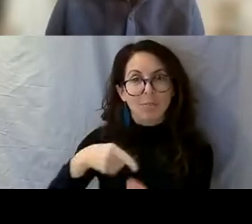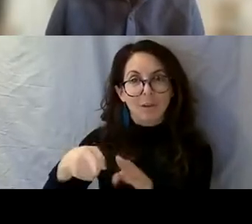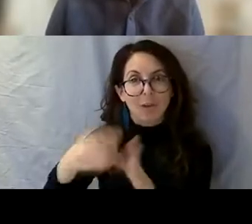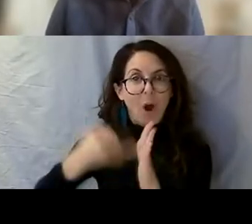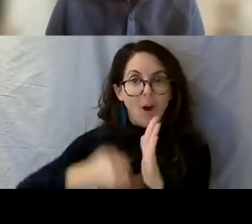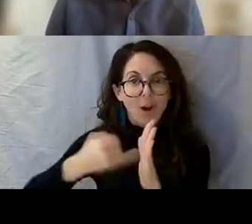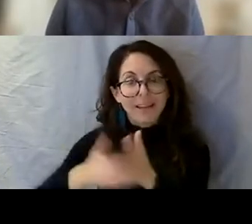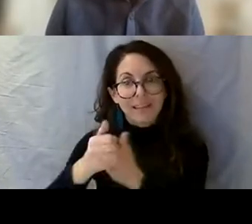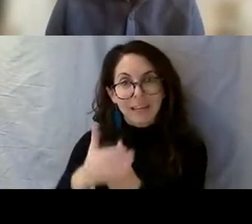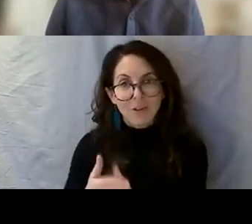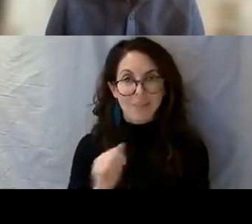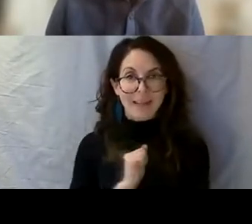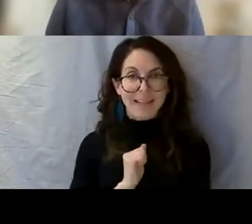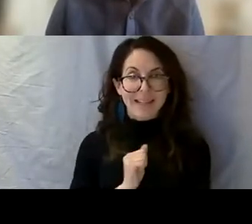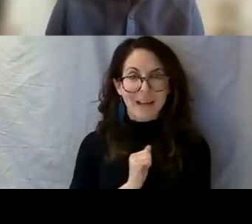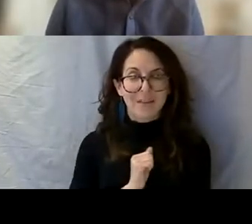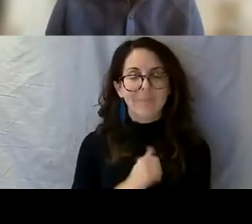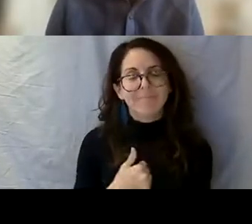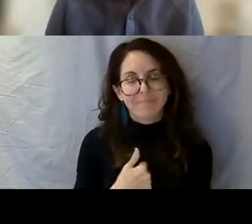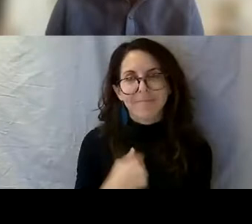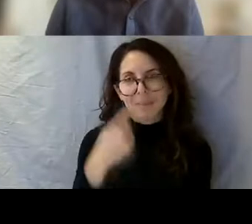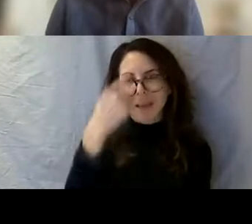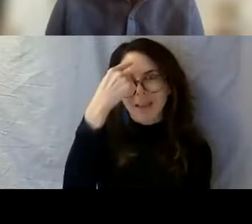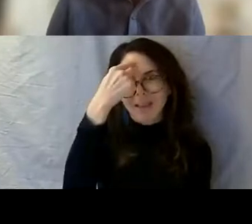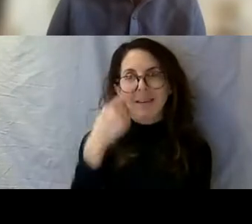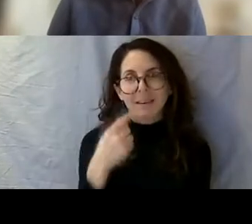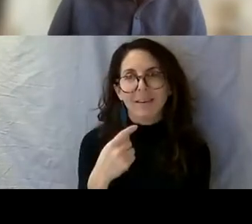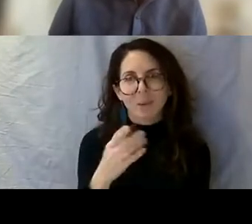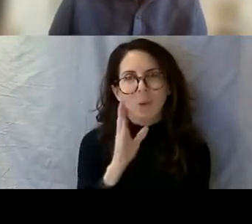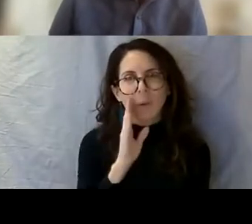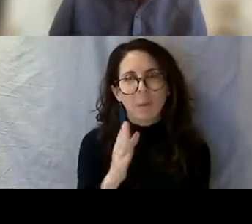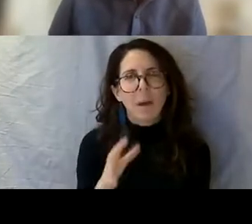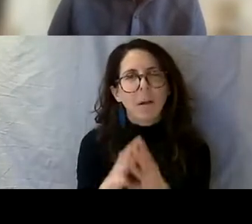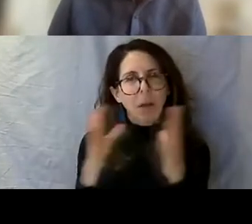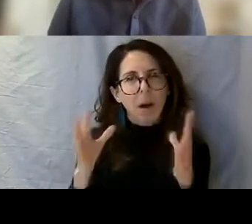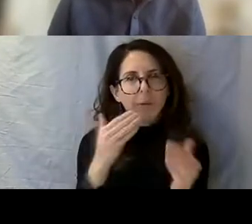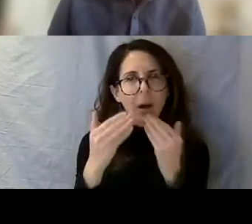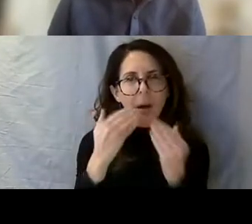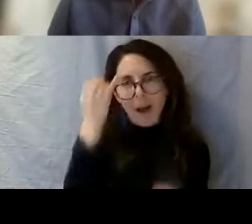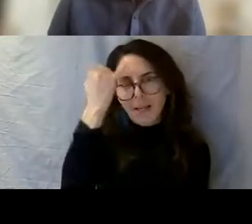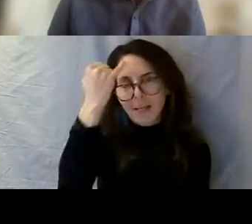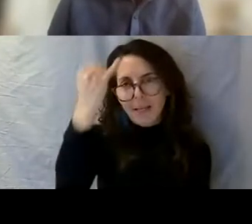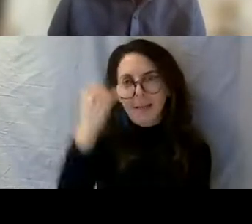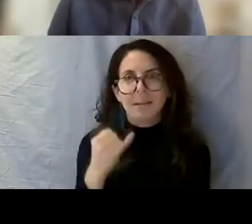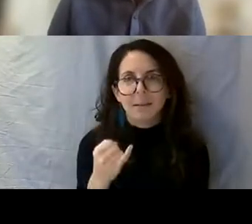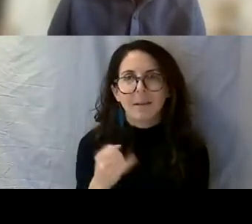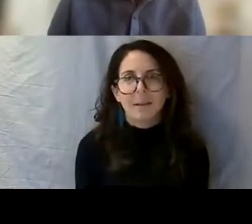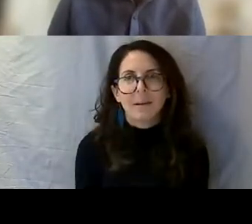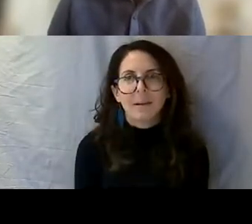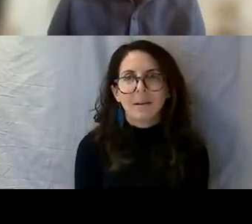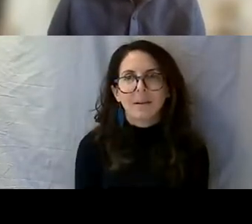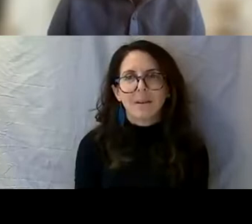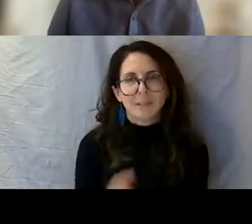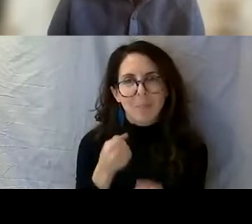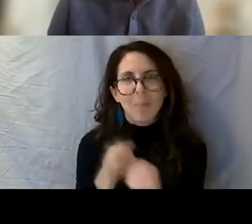leaders, I think that there would be a lot of very good ideas there to back up some of what we've been